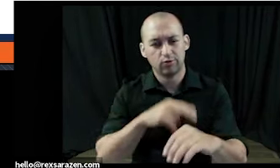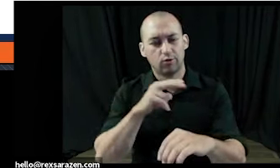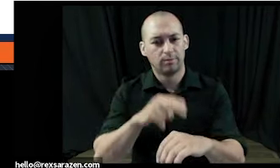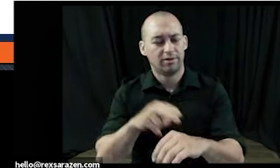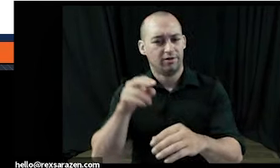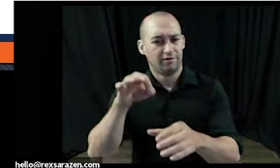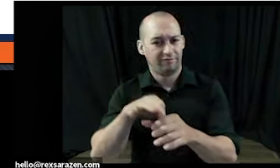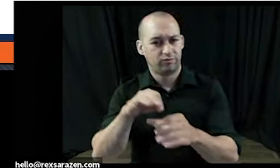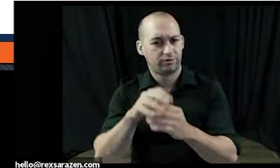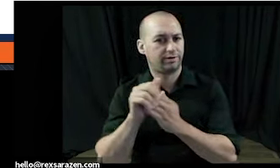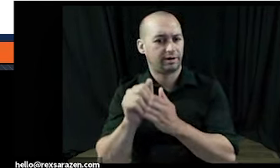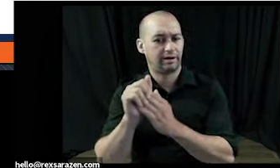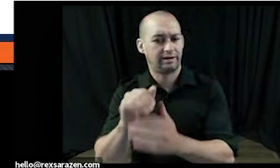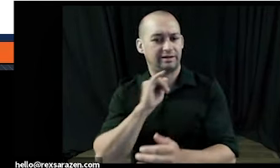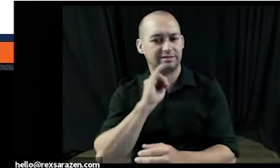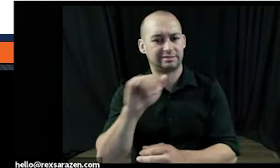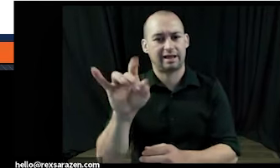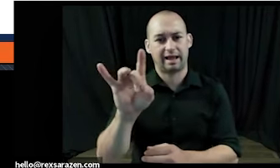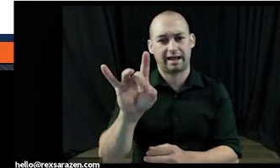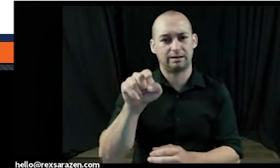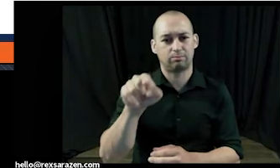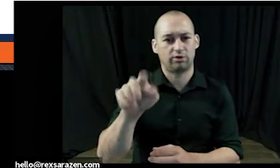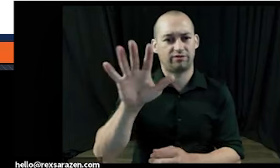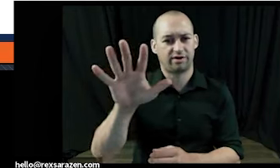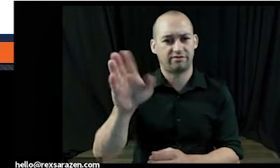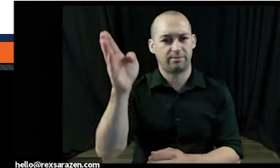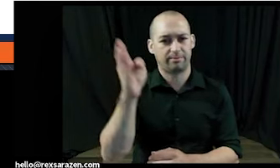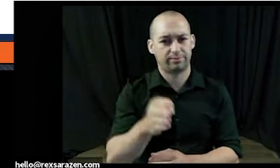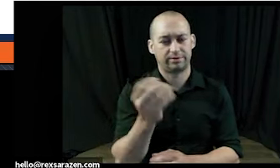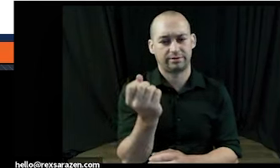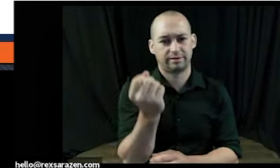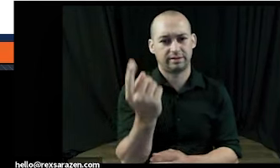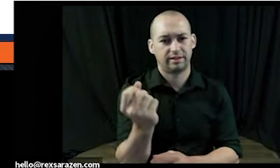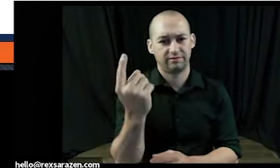guide measures about 8.5 by 11 inches.